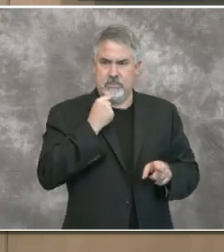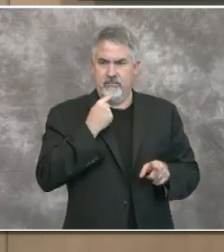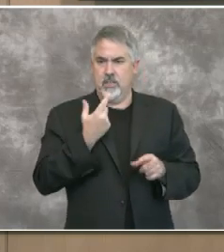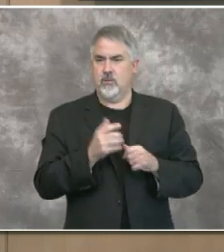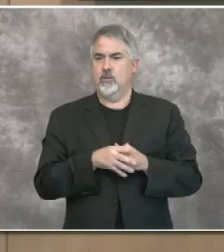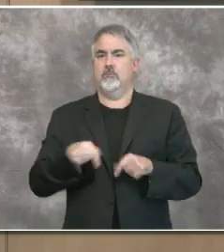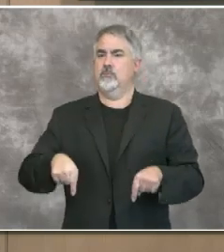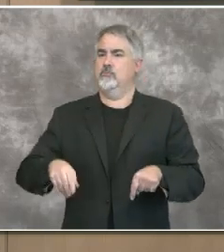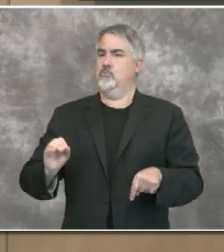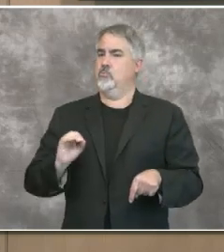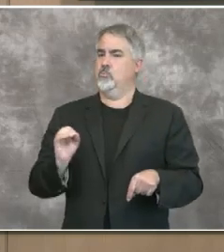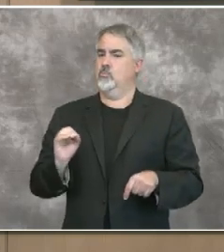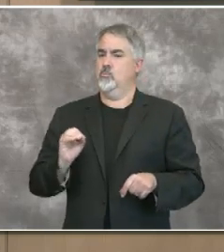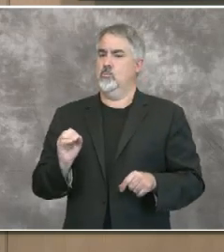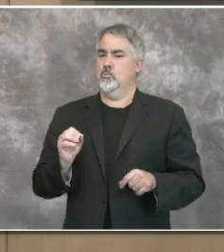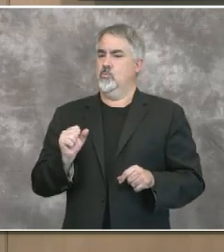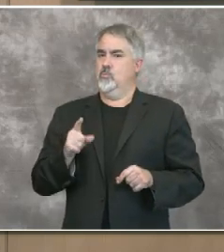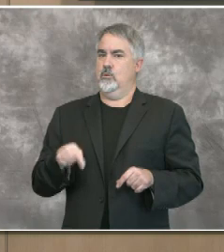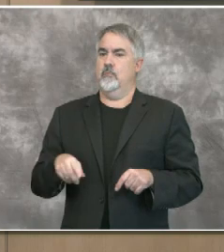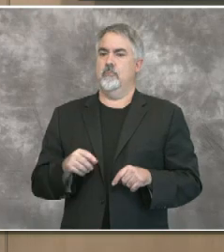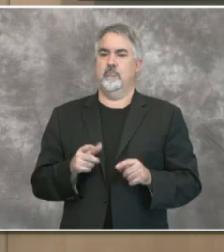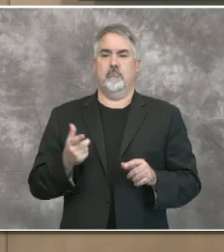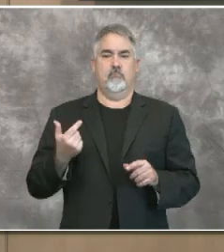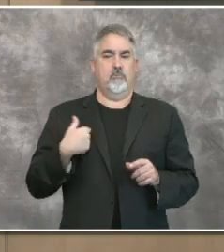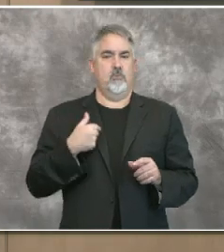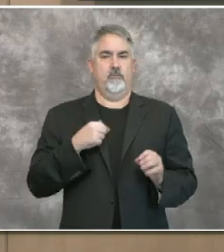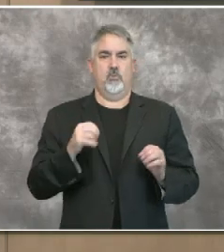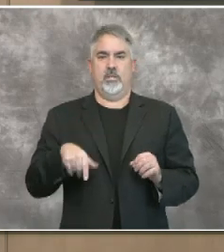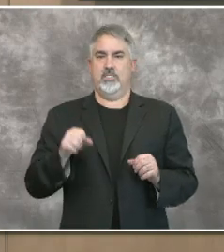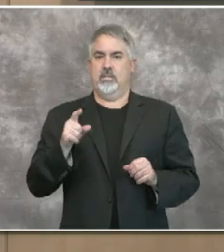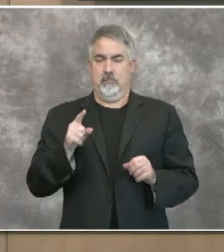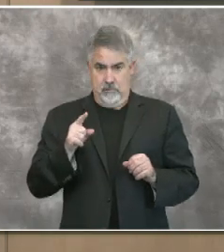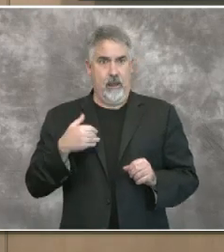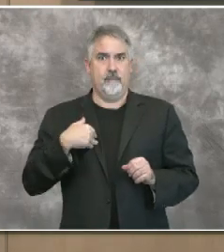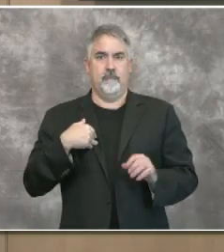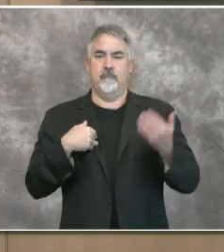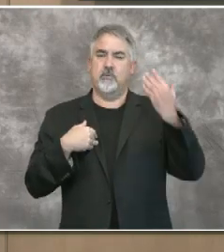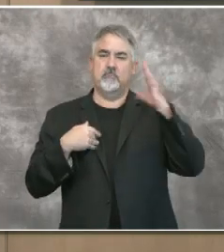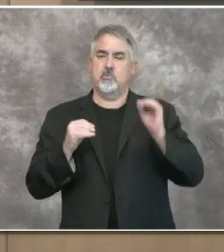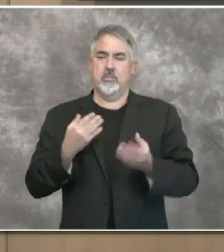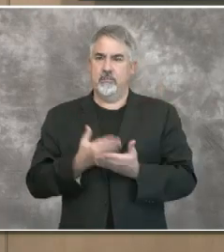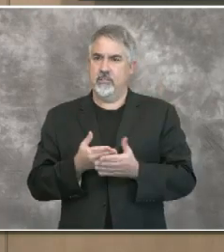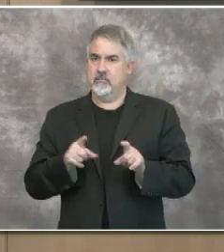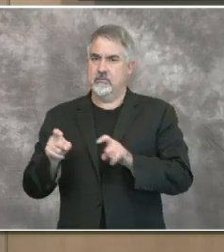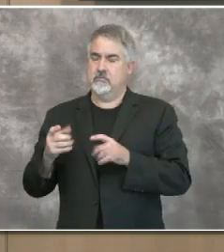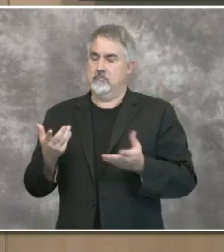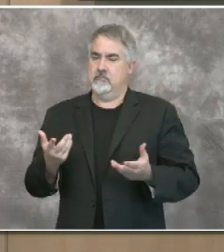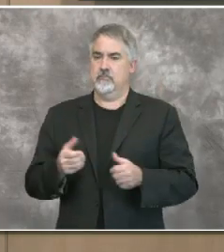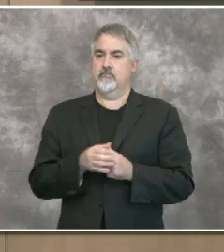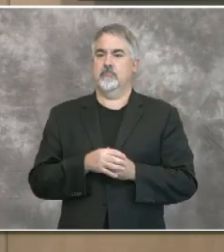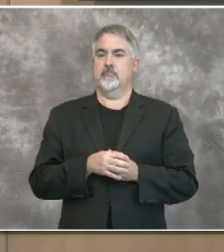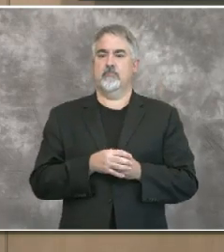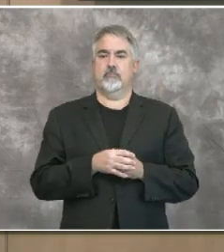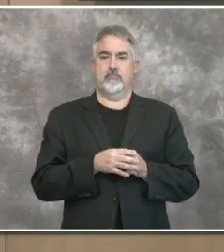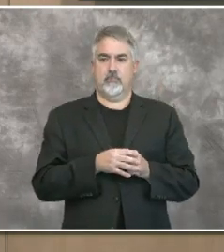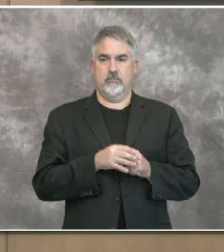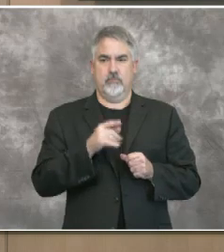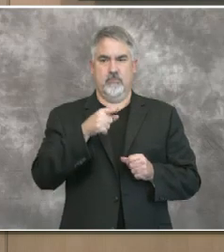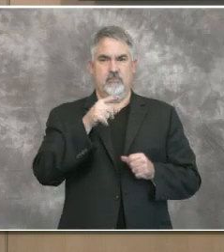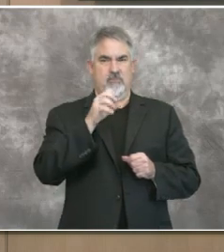And we don't have specific evidence in San Diego of a super spreader. We